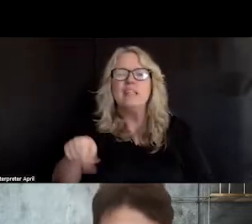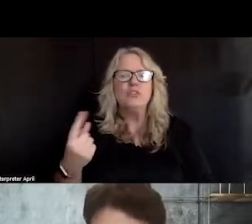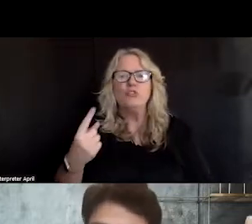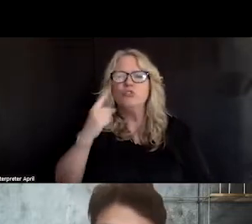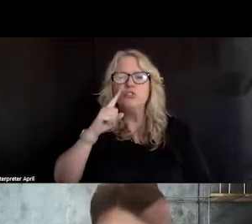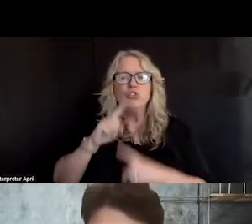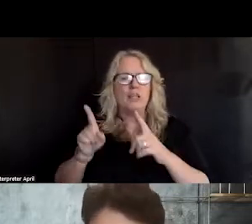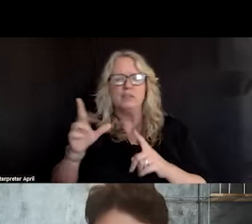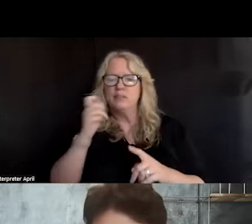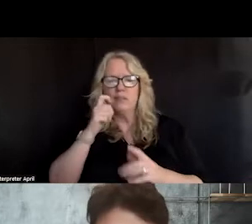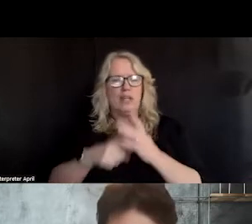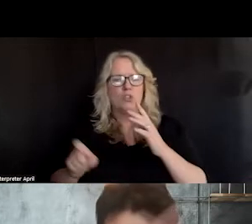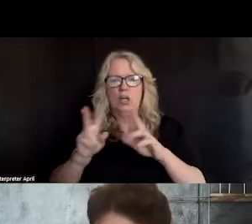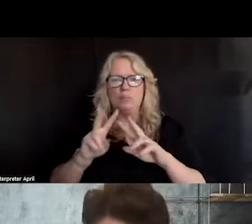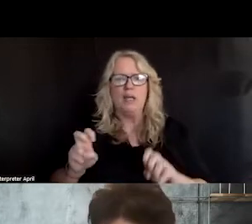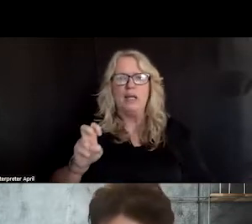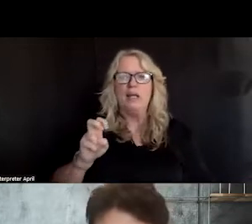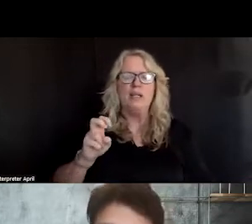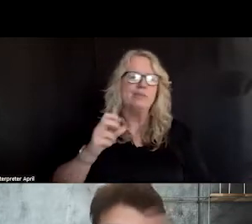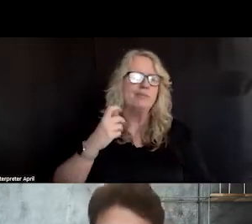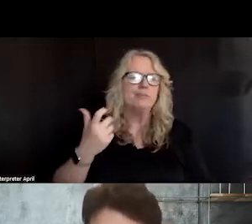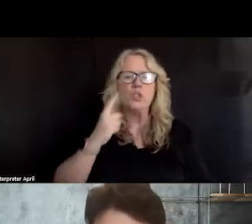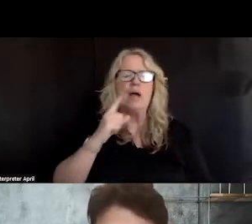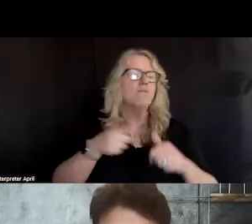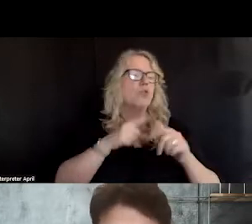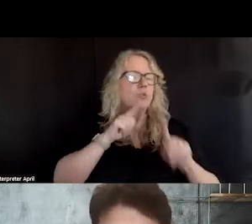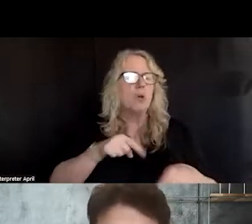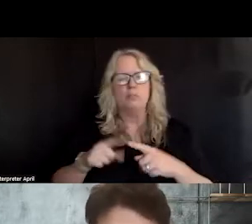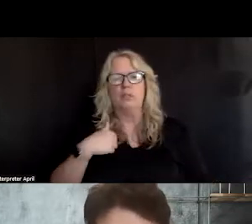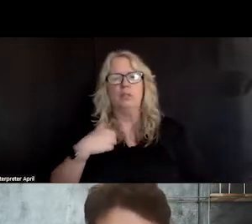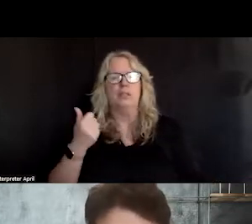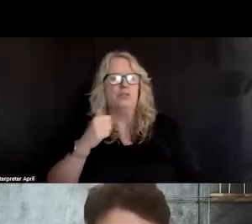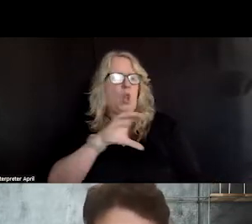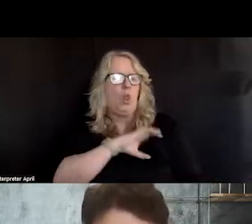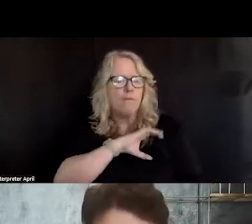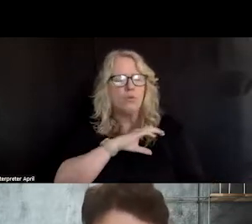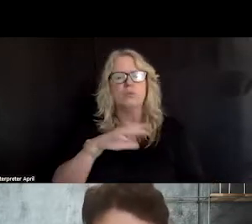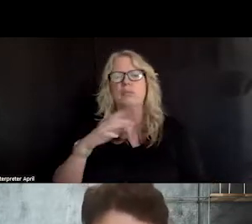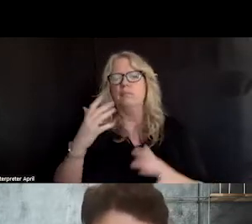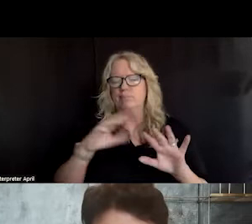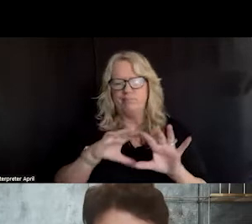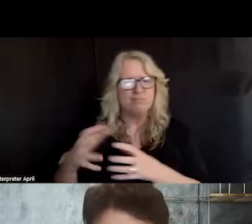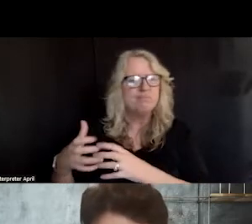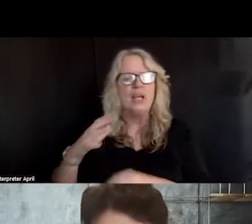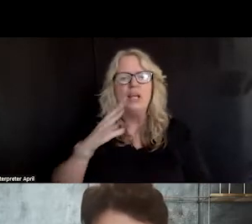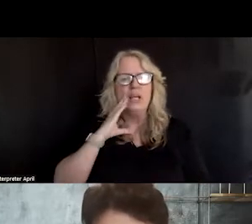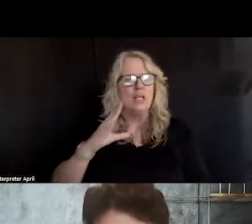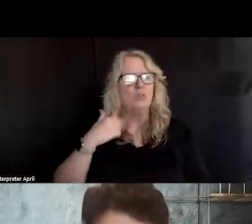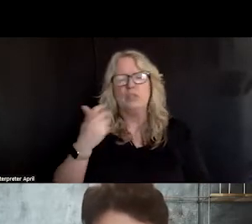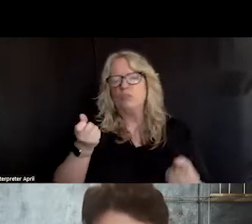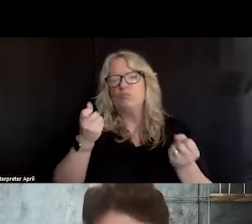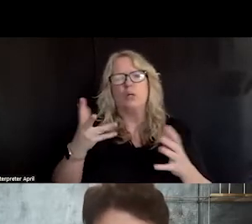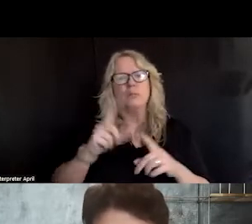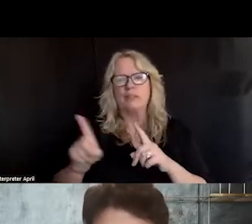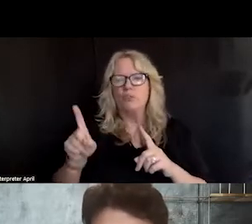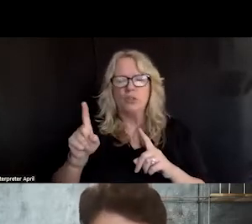estimates, so they do not include, say, first responders, law enforcement, et cetera. And you could, users could pick multiple counties. So, you